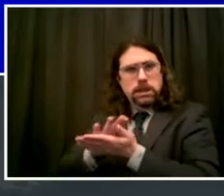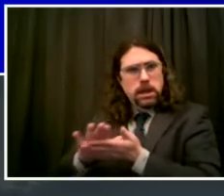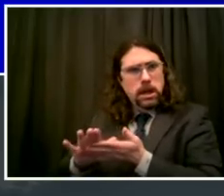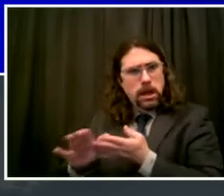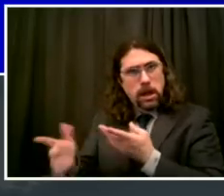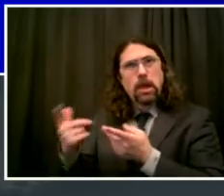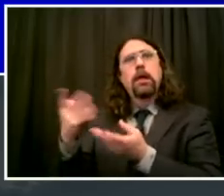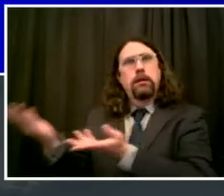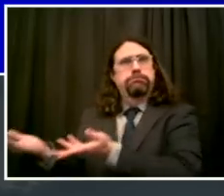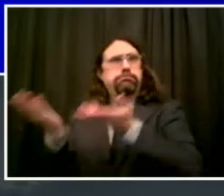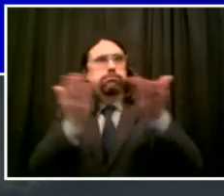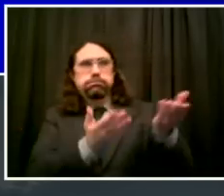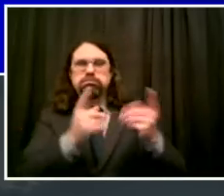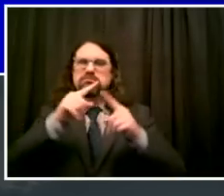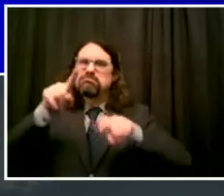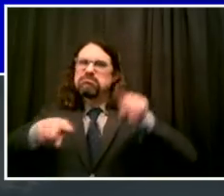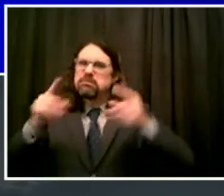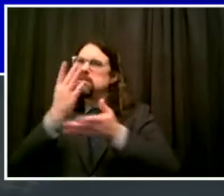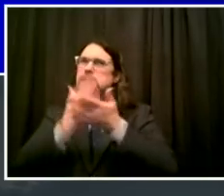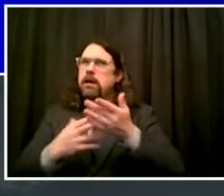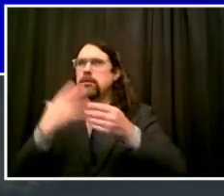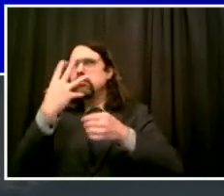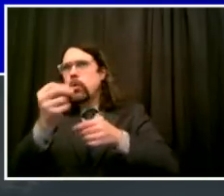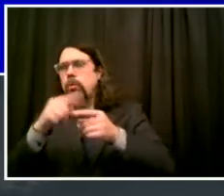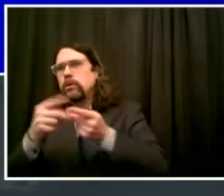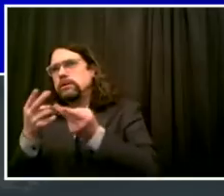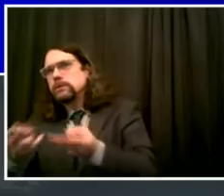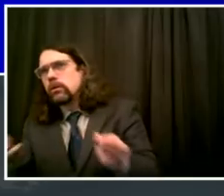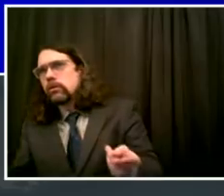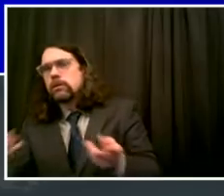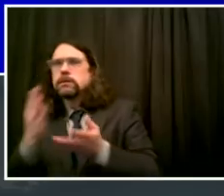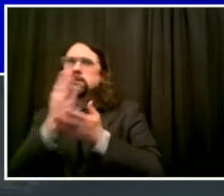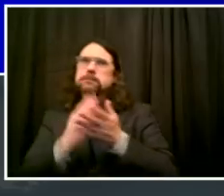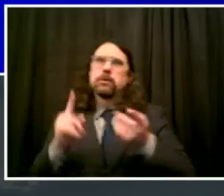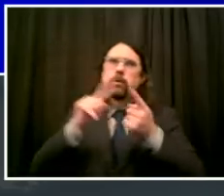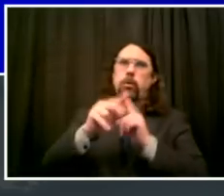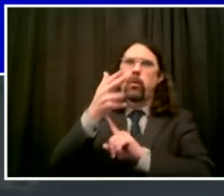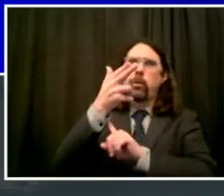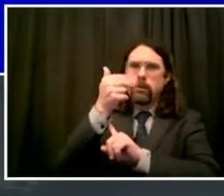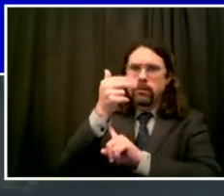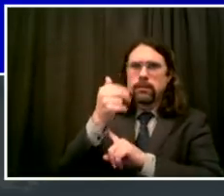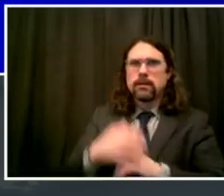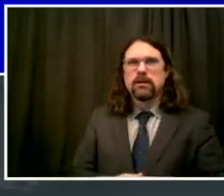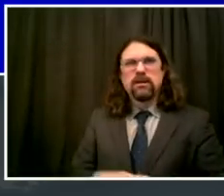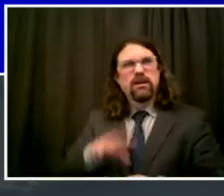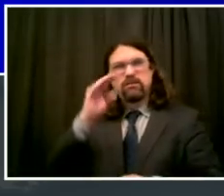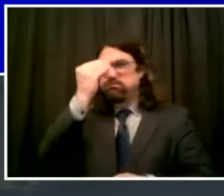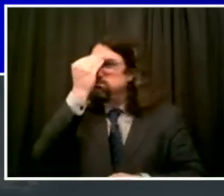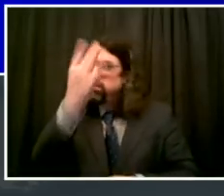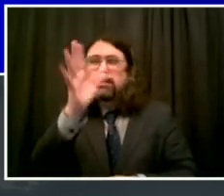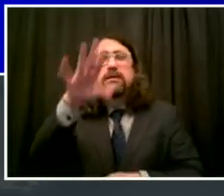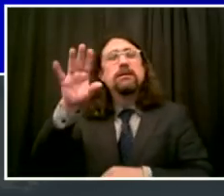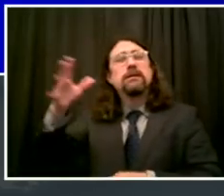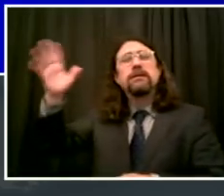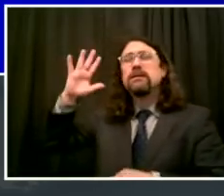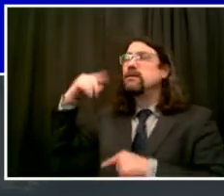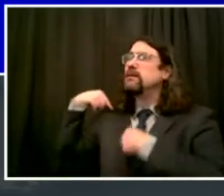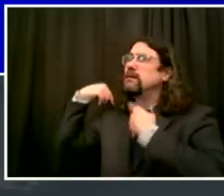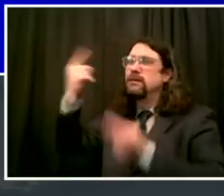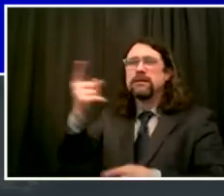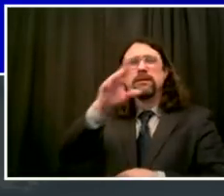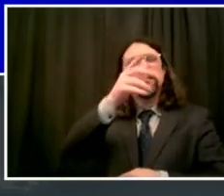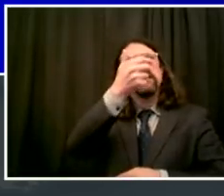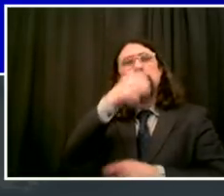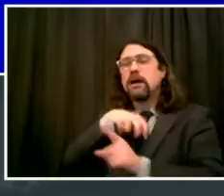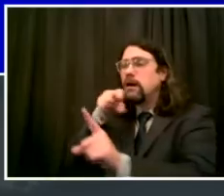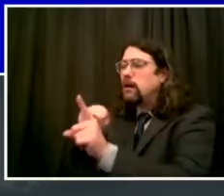people agreeing to take help, agreeing to take the first step towards a very different life. It's early, to